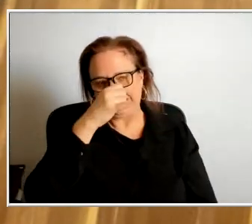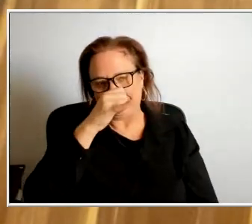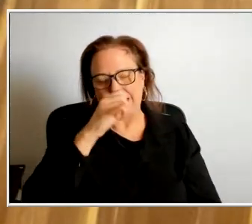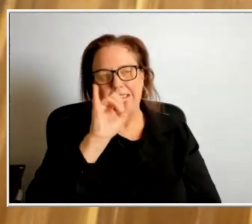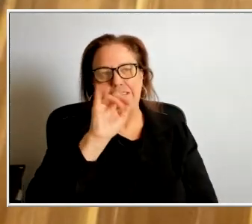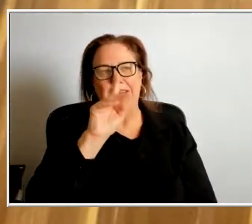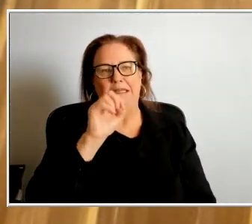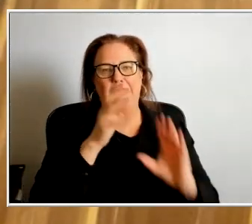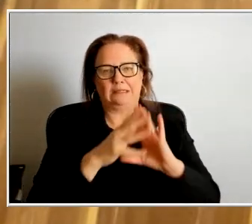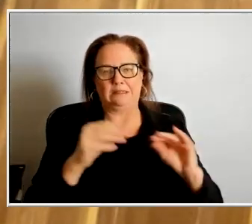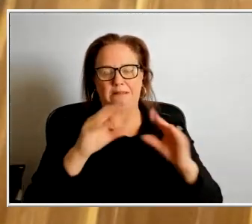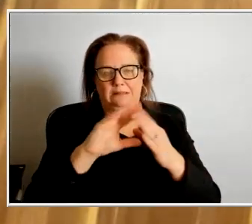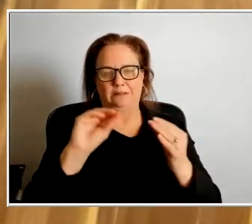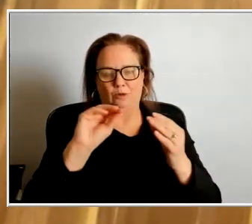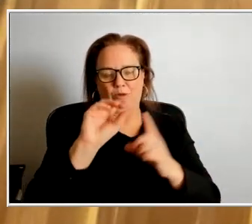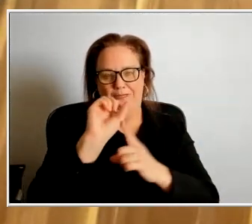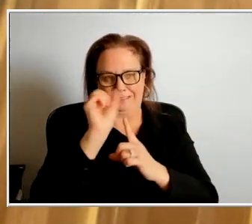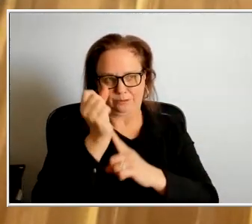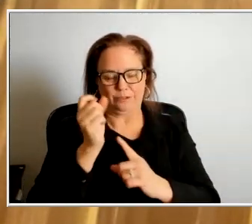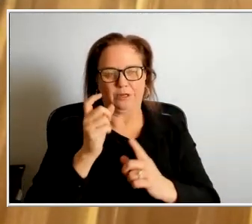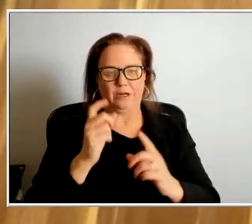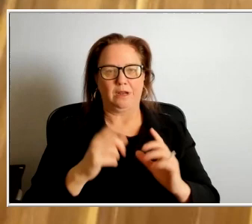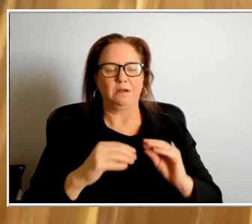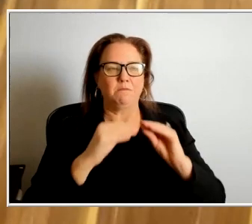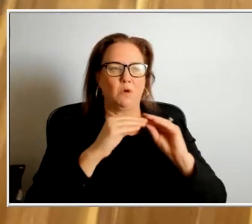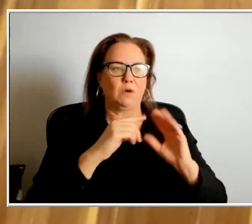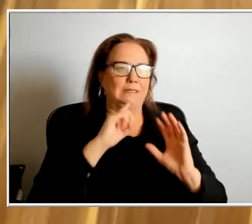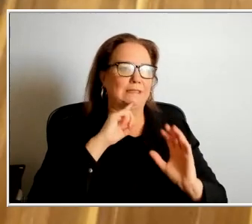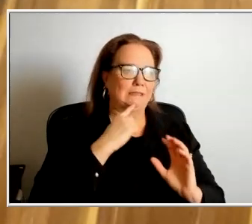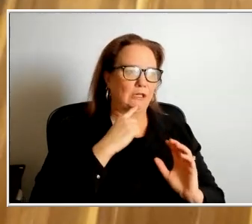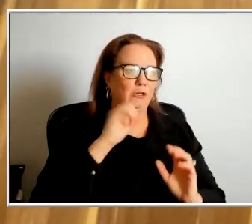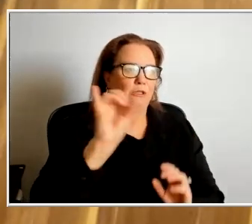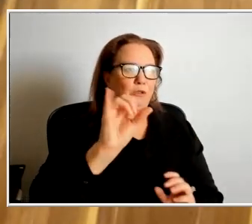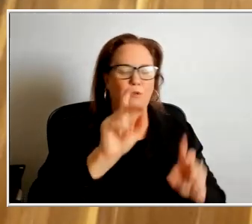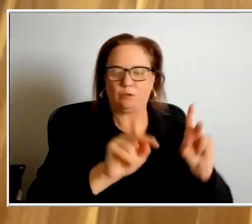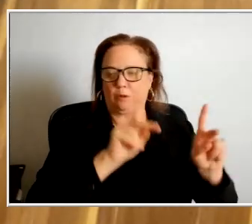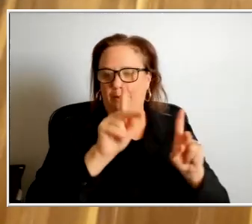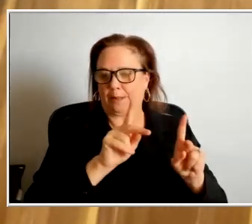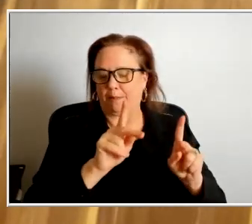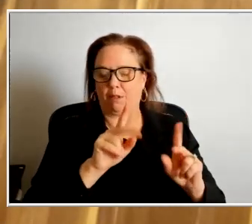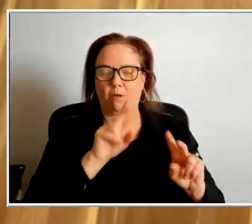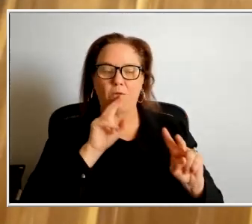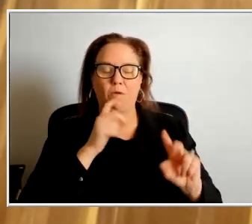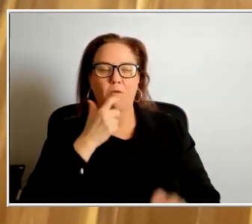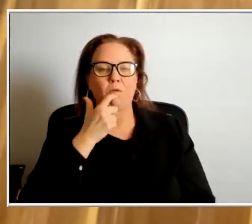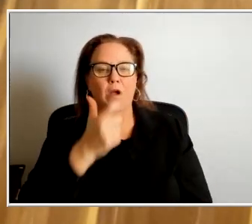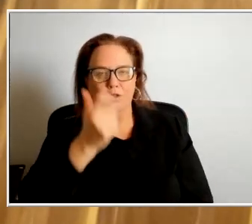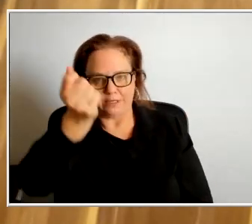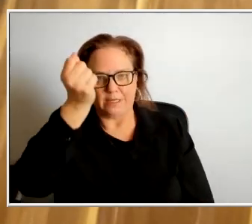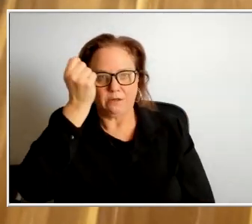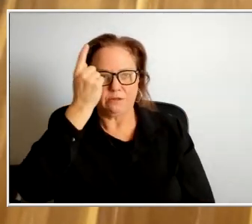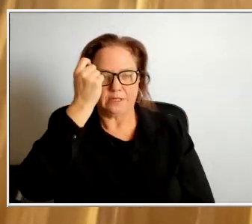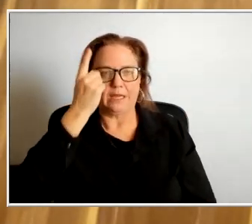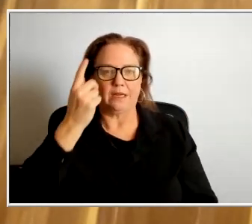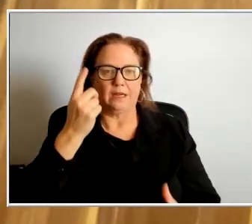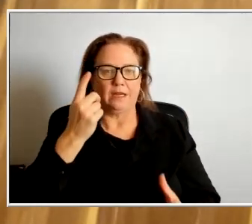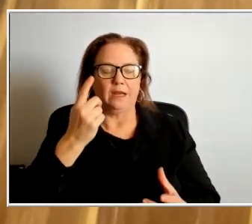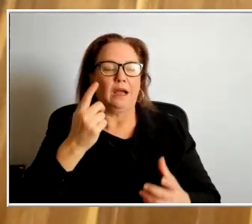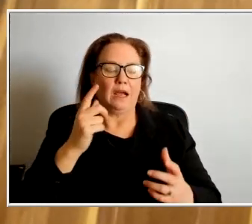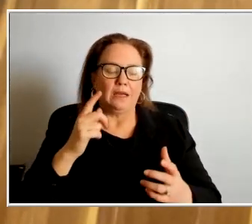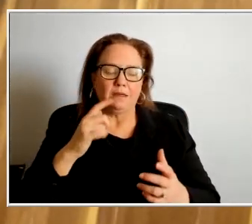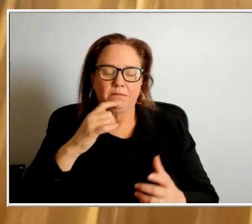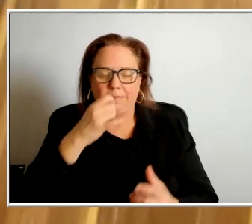my situation, I also feel like I need to show the more serious, so that way people who are watching, they understand that I can make light of